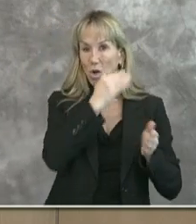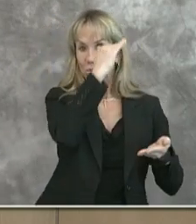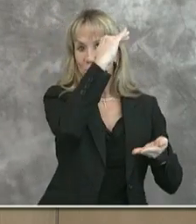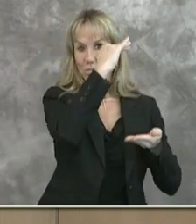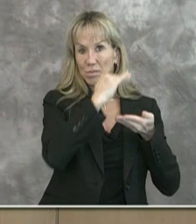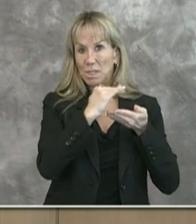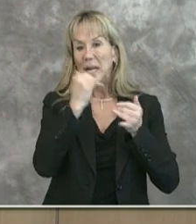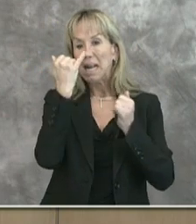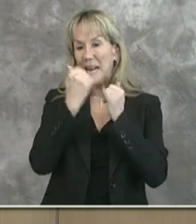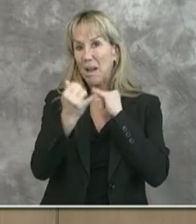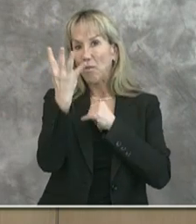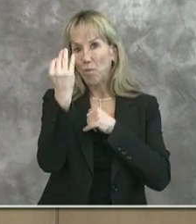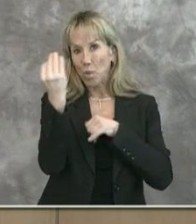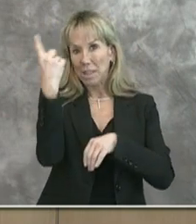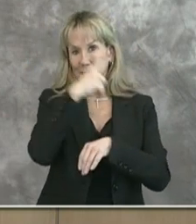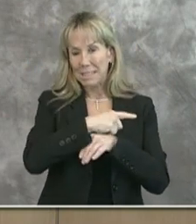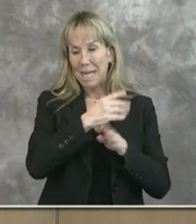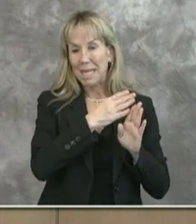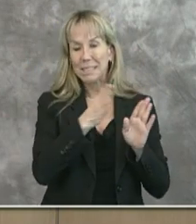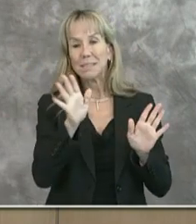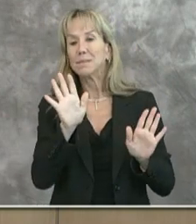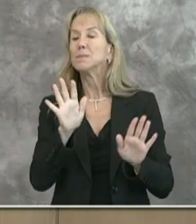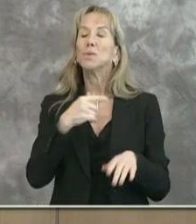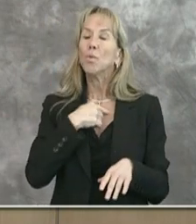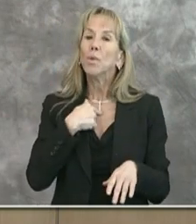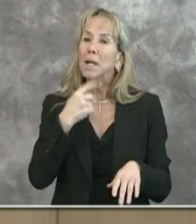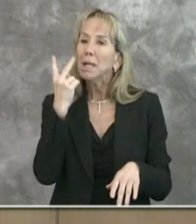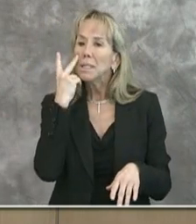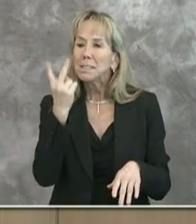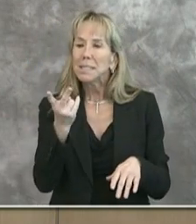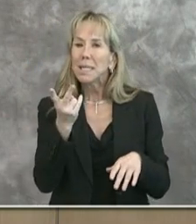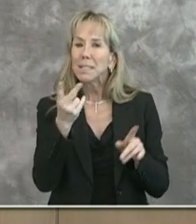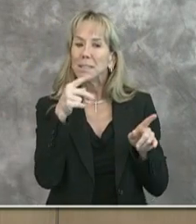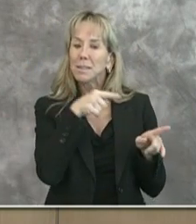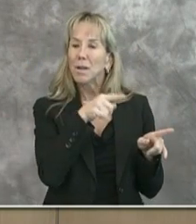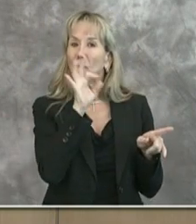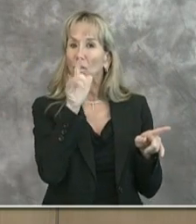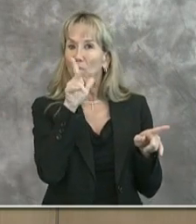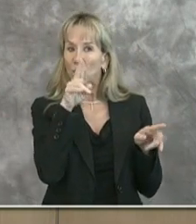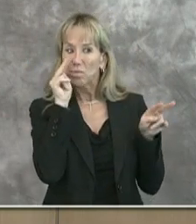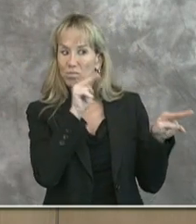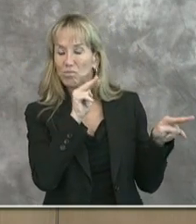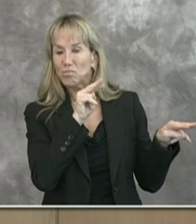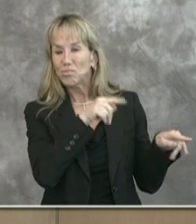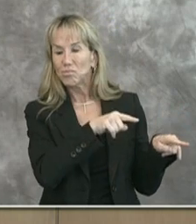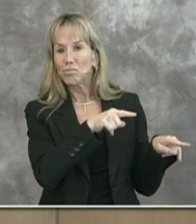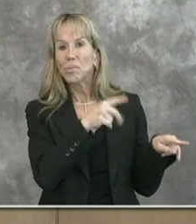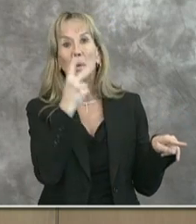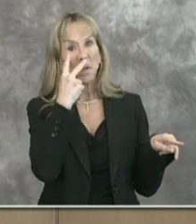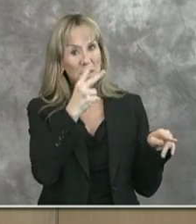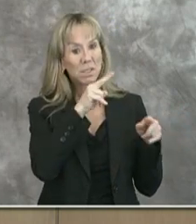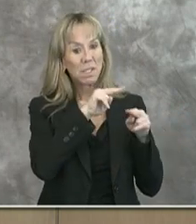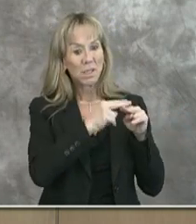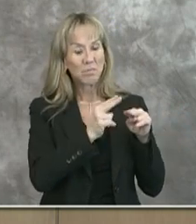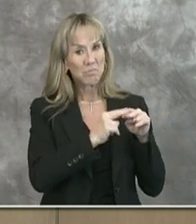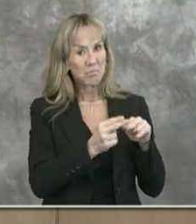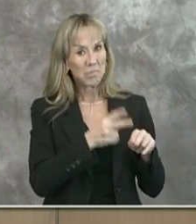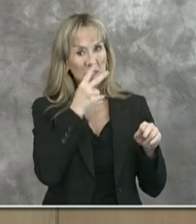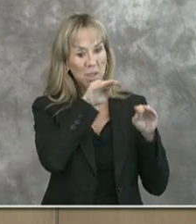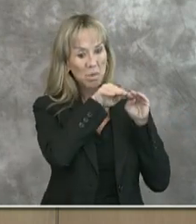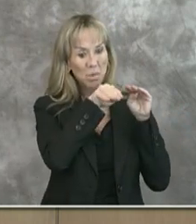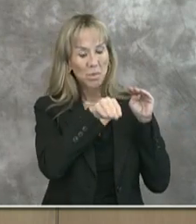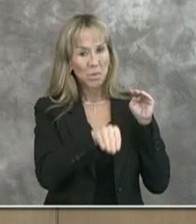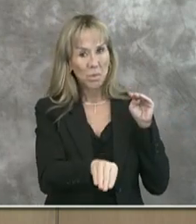within the last 14 days, we have definitely seen through our influenza watch a downward trend in